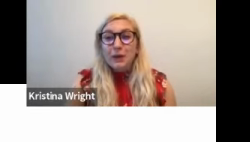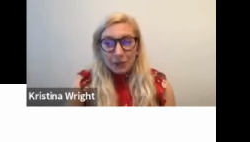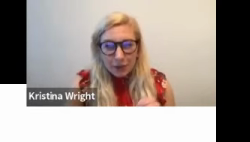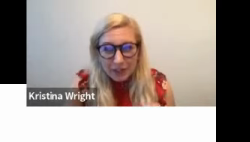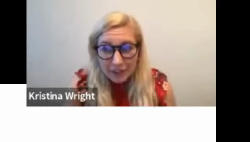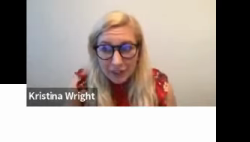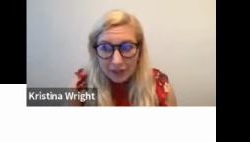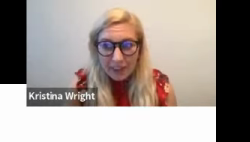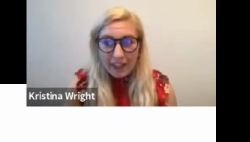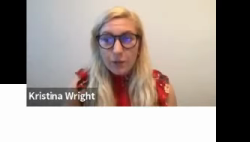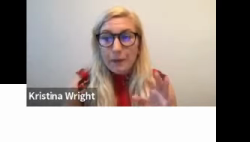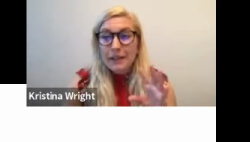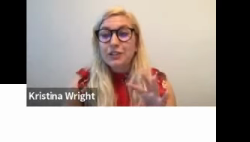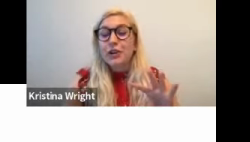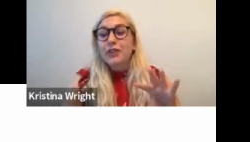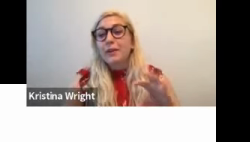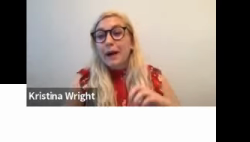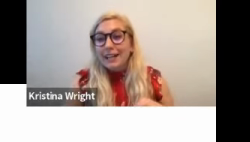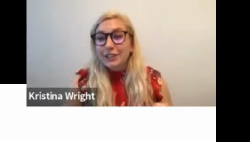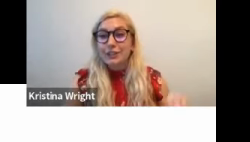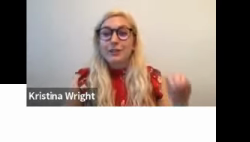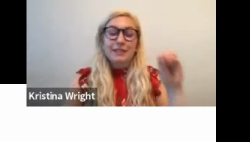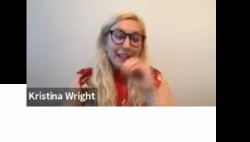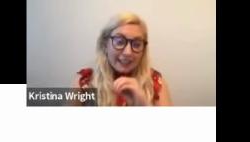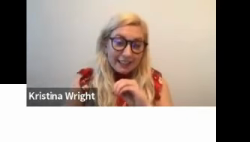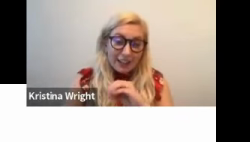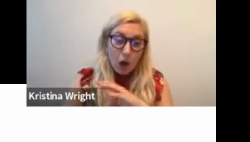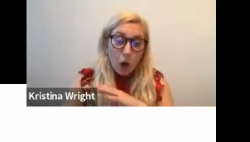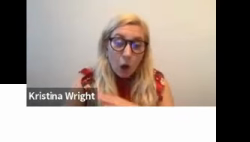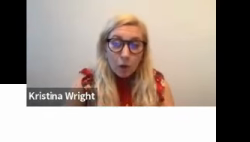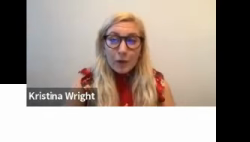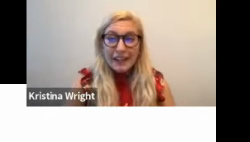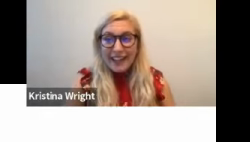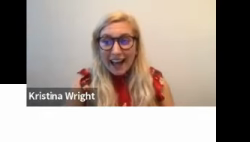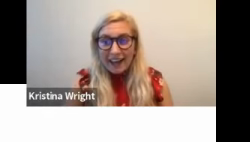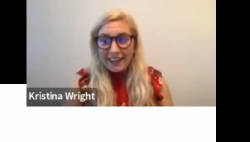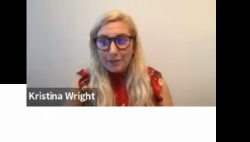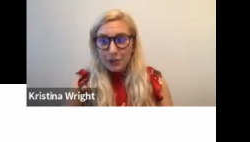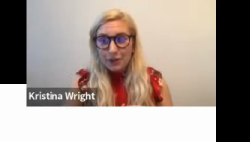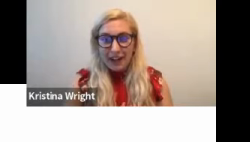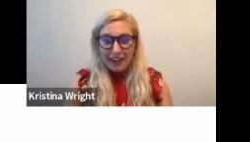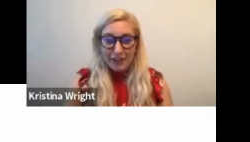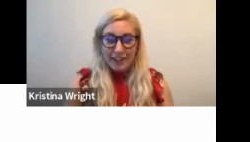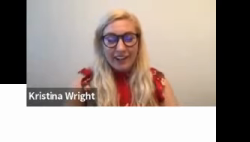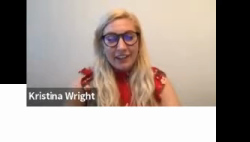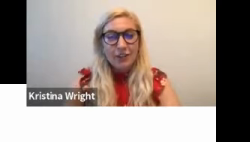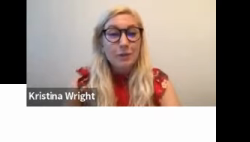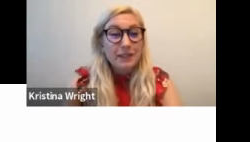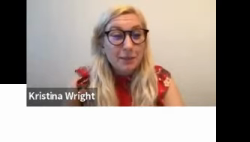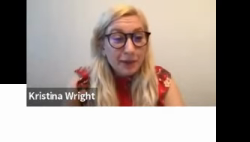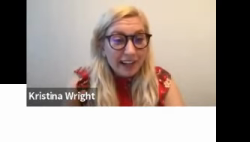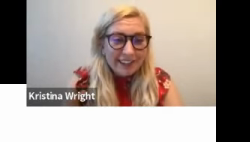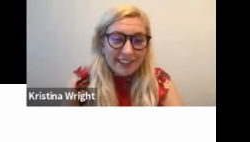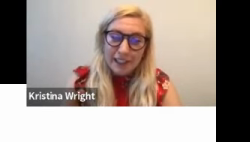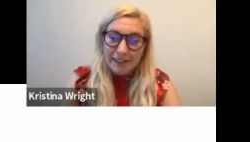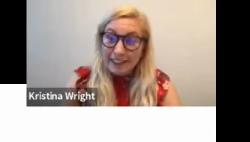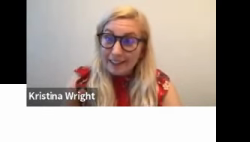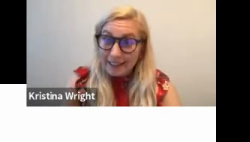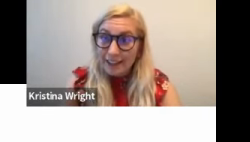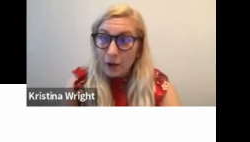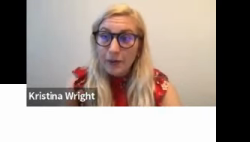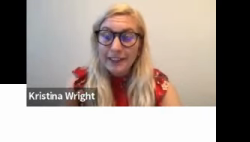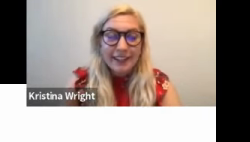so it's critical to note that you want to make sure the pie chart slices always add up to 100. You'd be surprised,